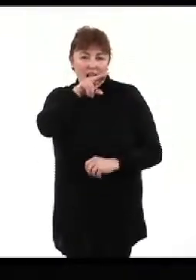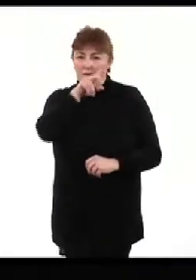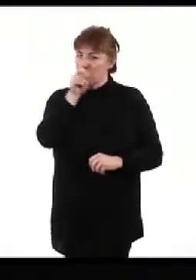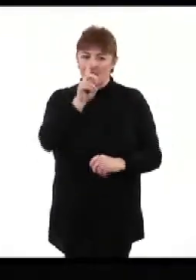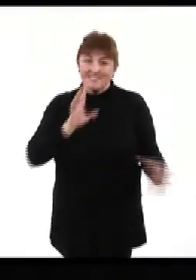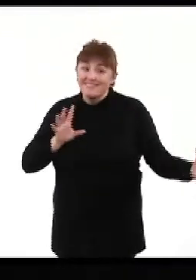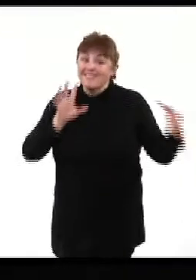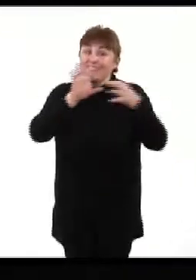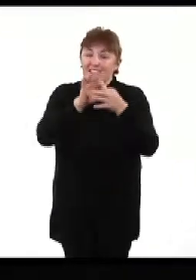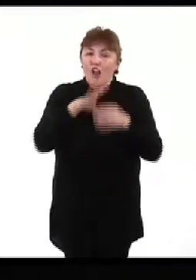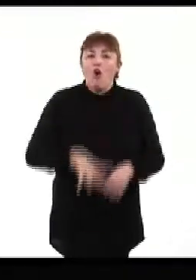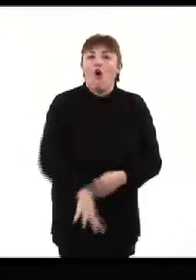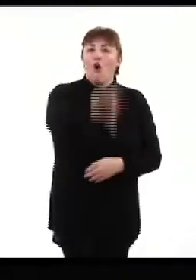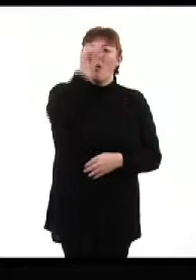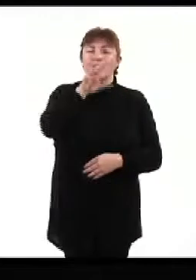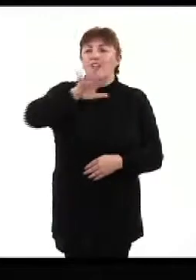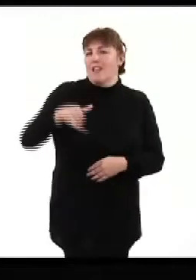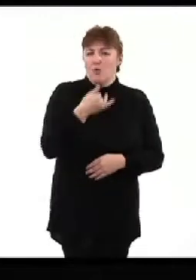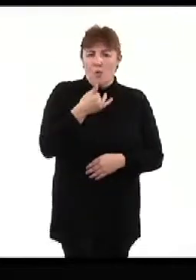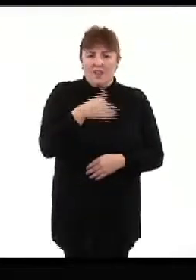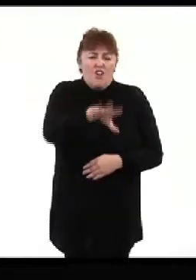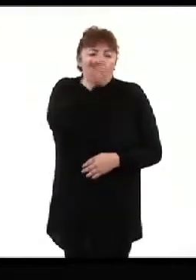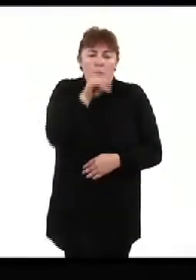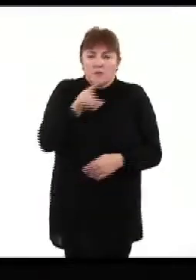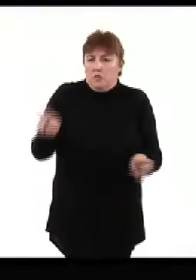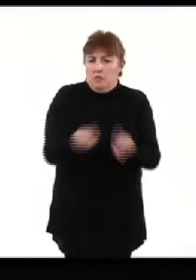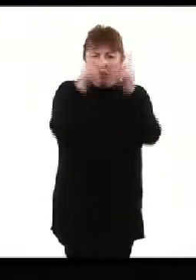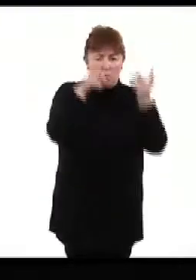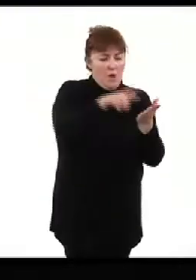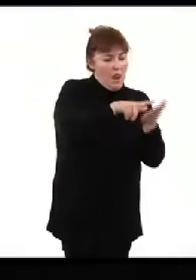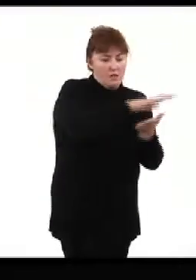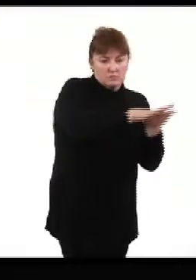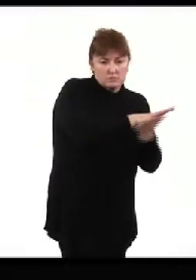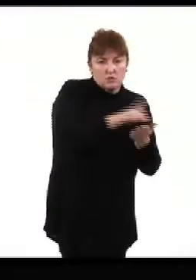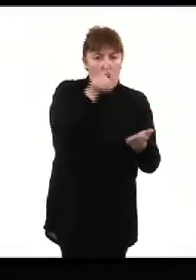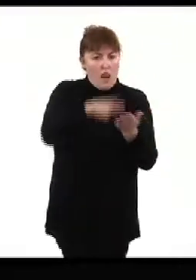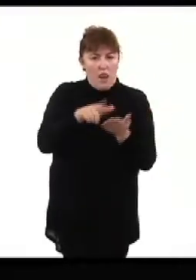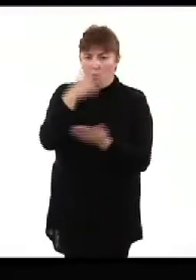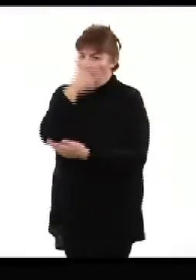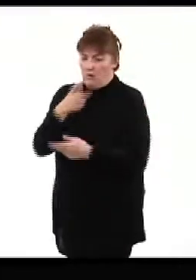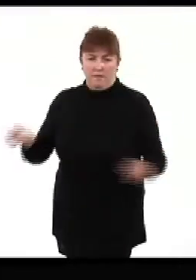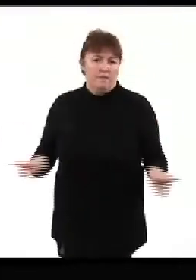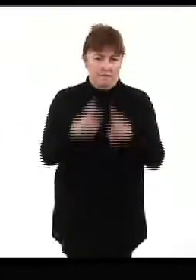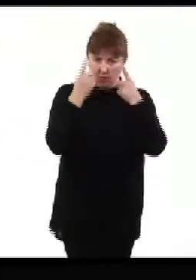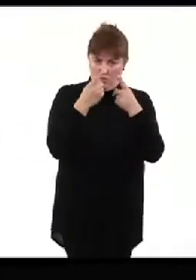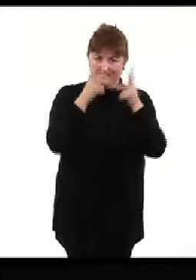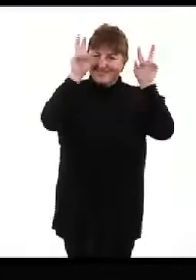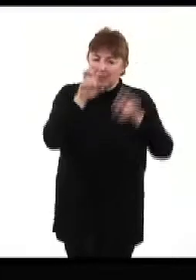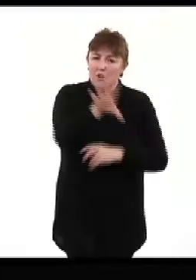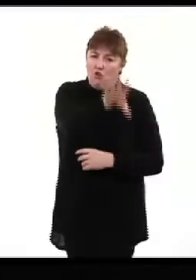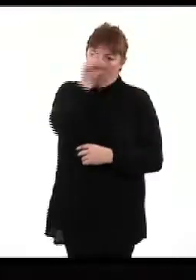speech processing. It's involved in language comprehension, regardless of whether that language is spoken or signed.